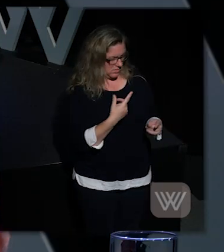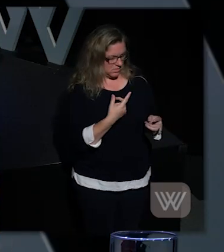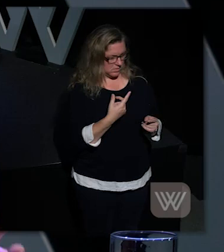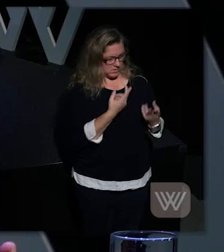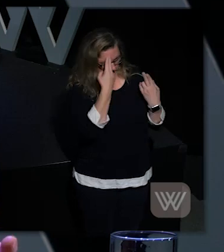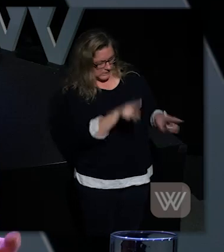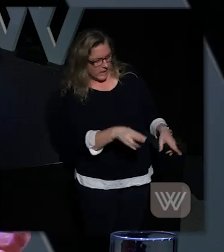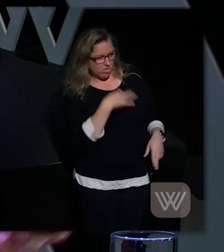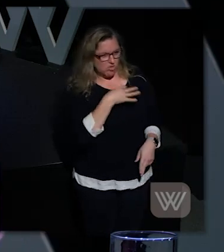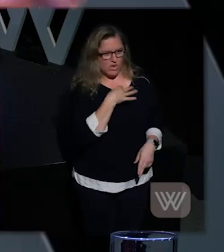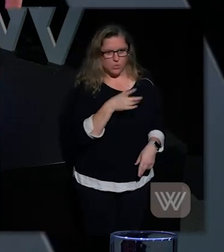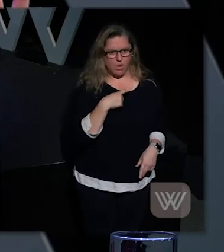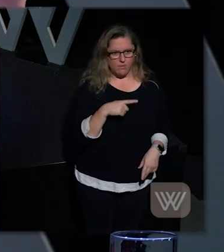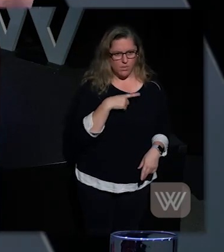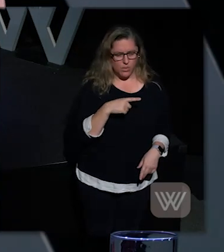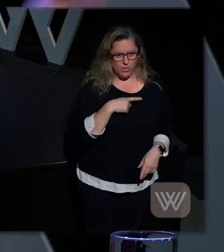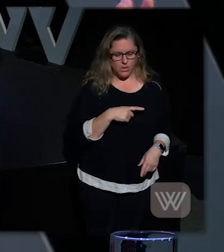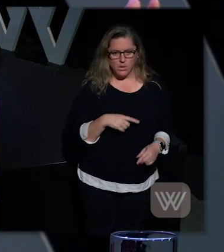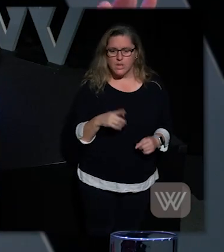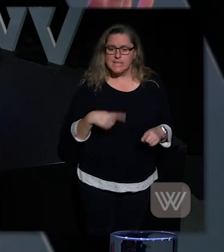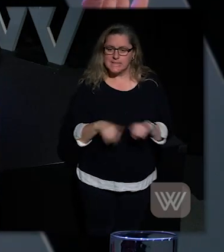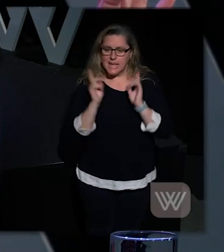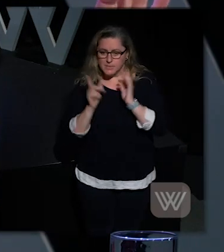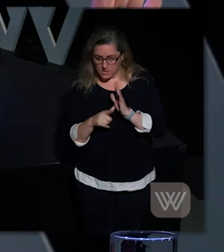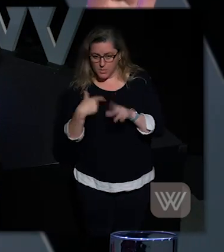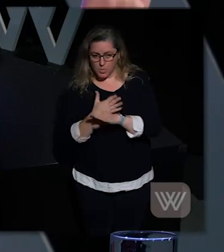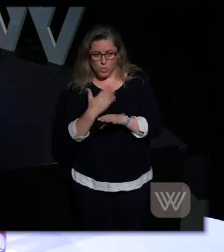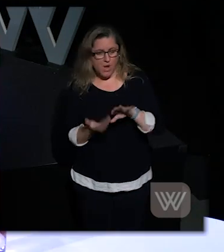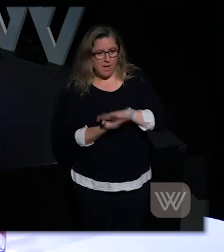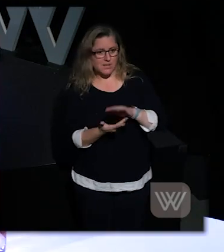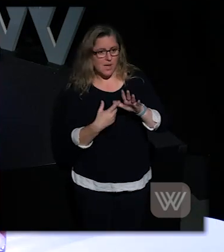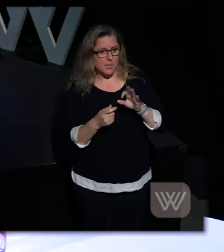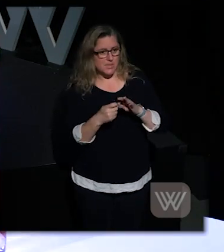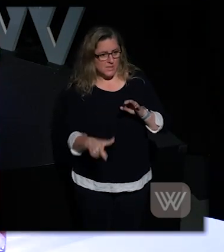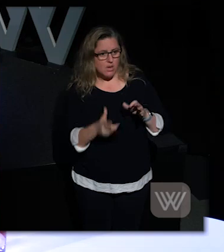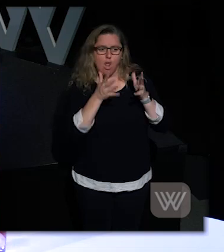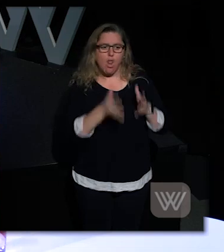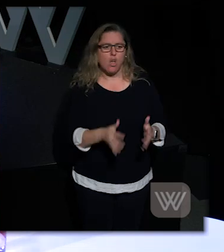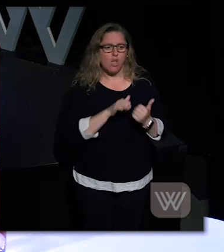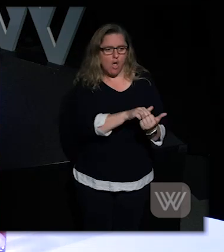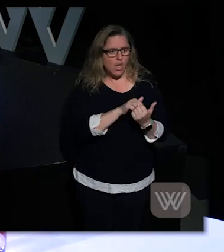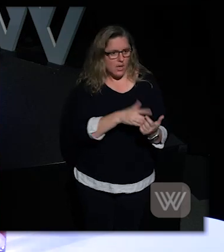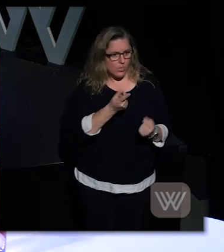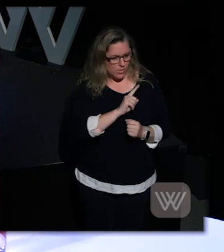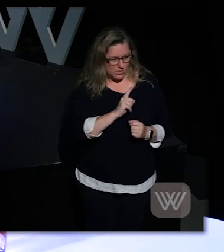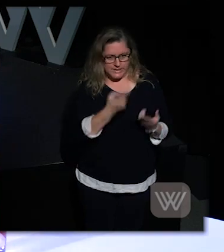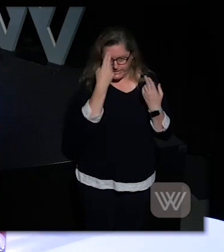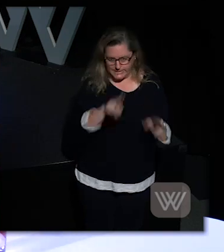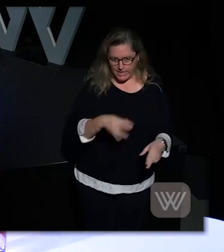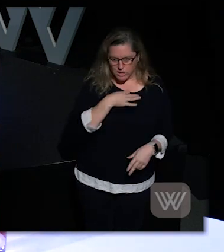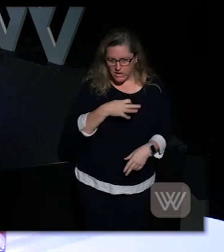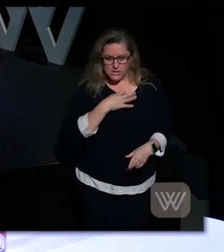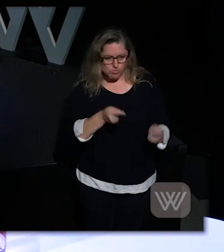that? Send a stranger. And at the same time, so I was still working for the ABC at that point, a lot of my ABC colleagues were getting death threats, they